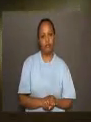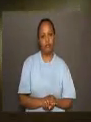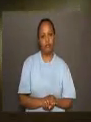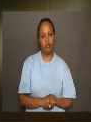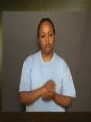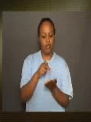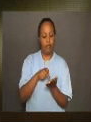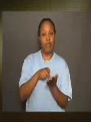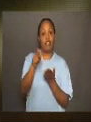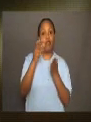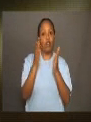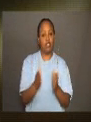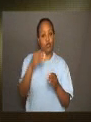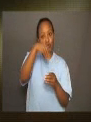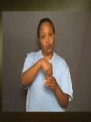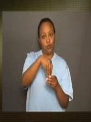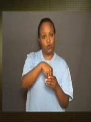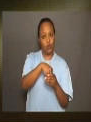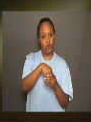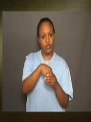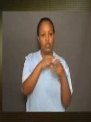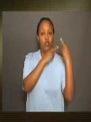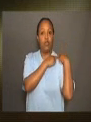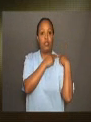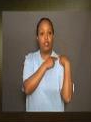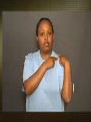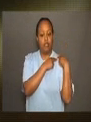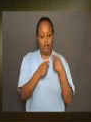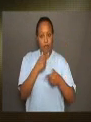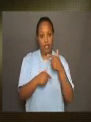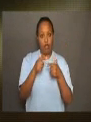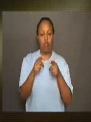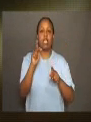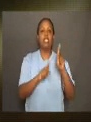In a democracy, authority rests with the people.